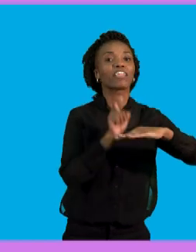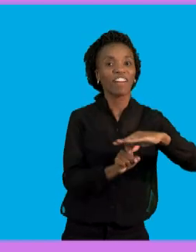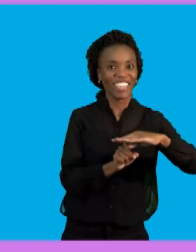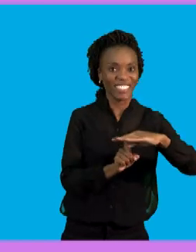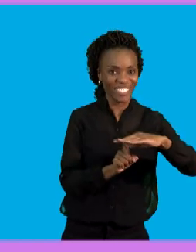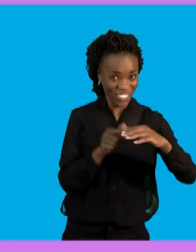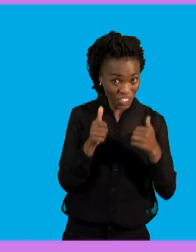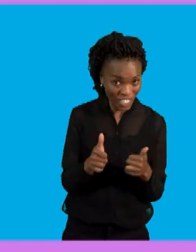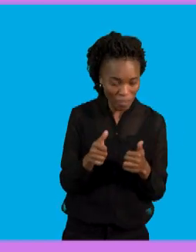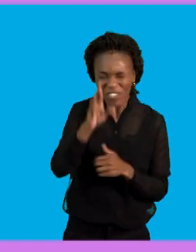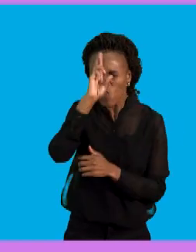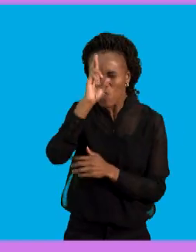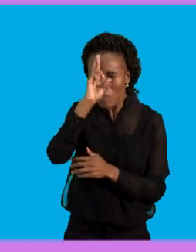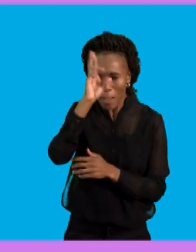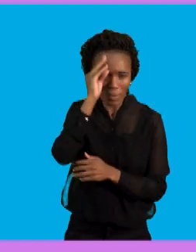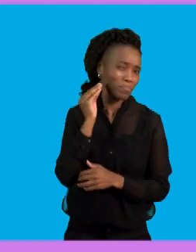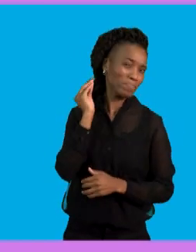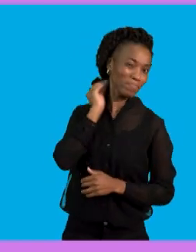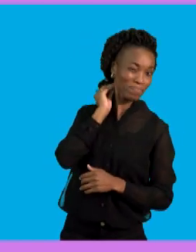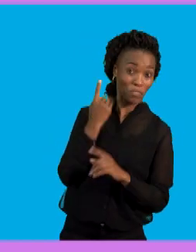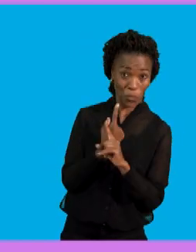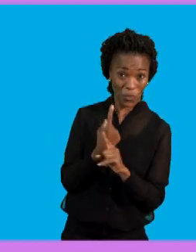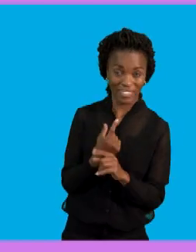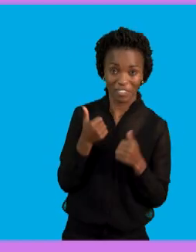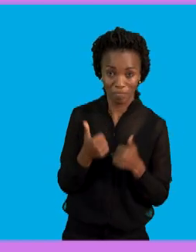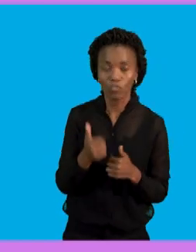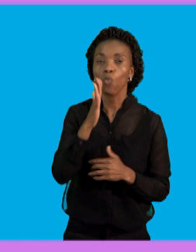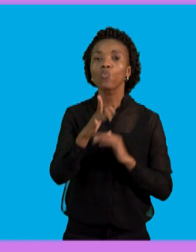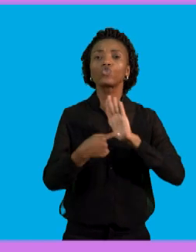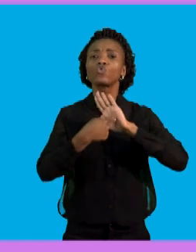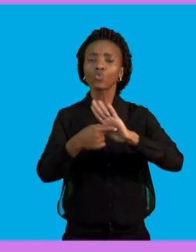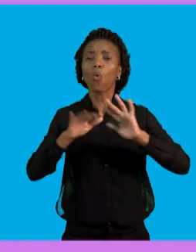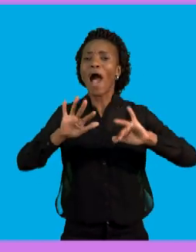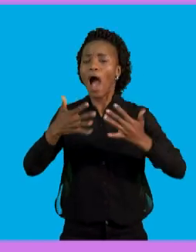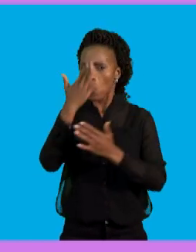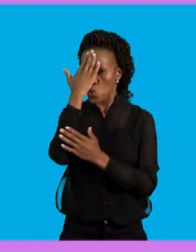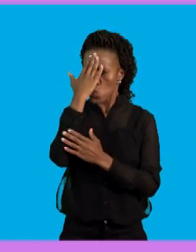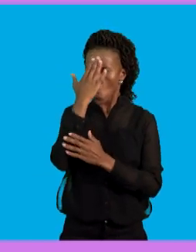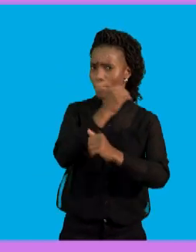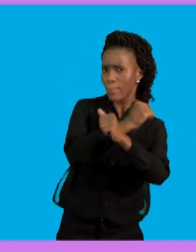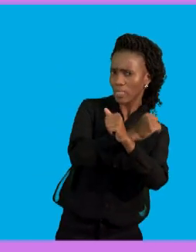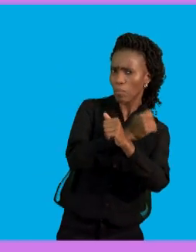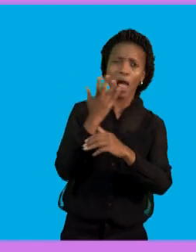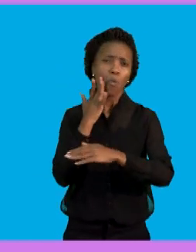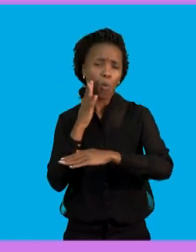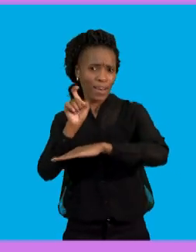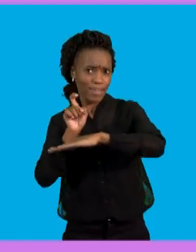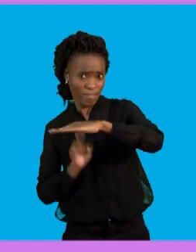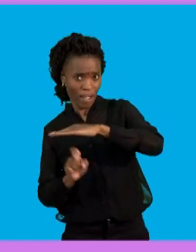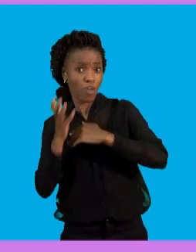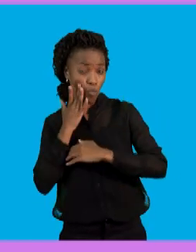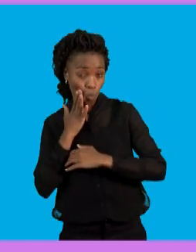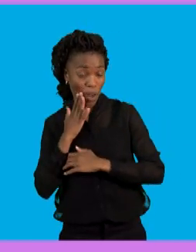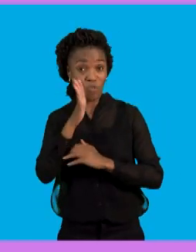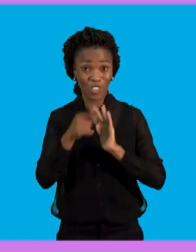to divide. So that is what you need to keep in mind. But then I will also show you as to how do you know when to